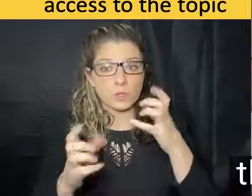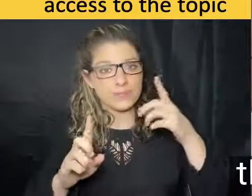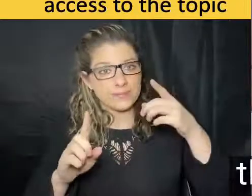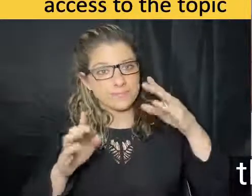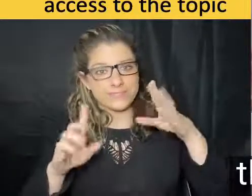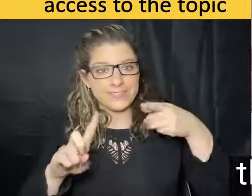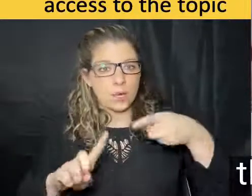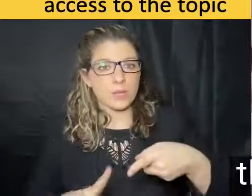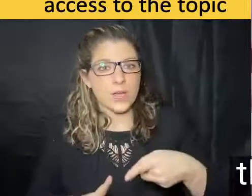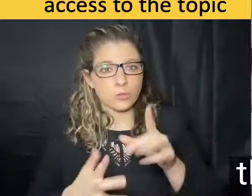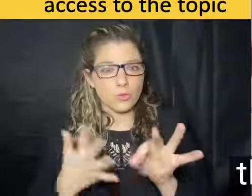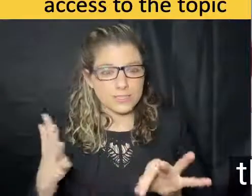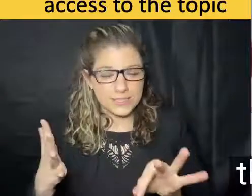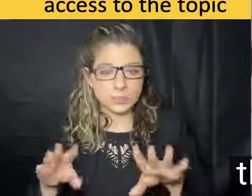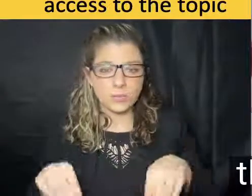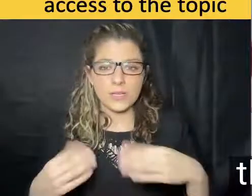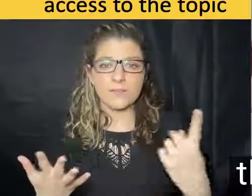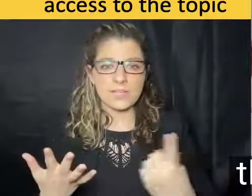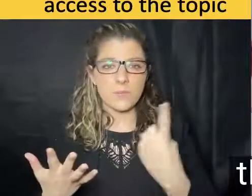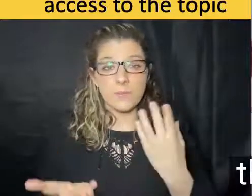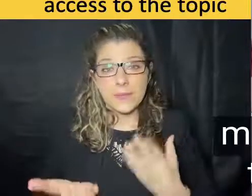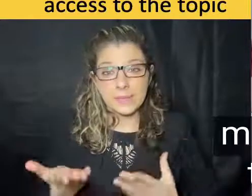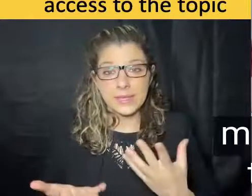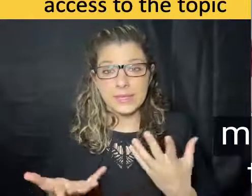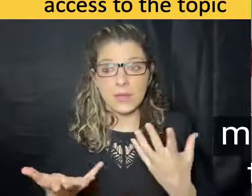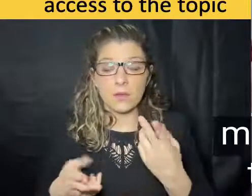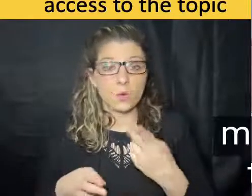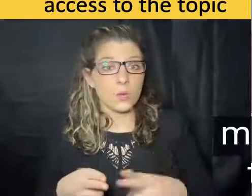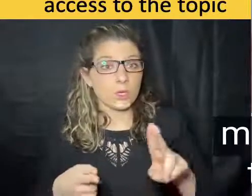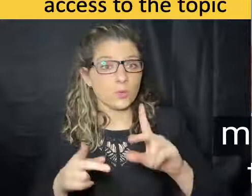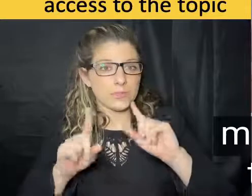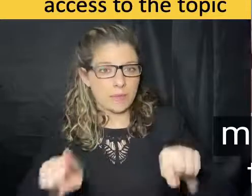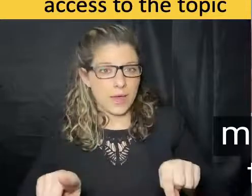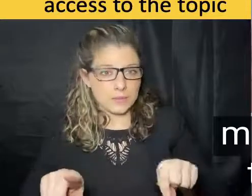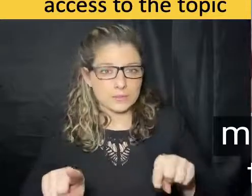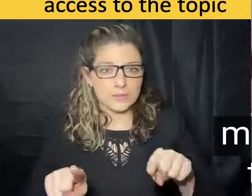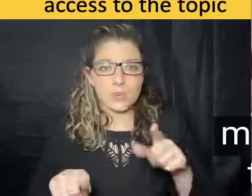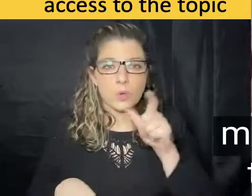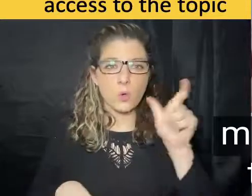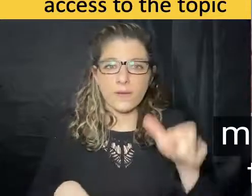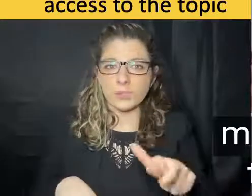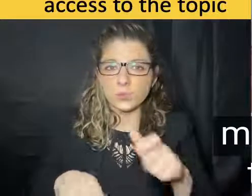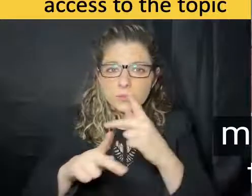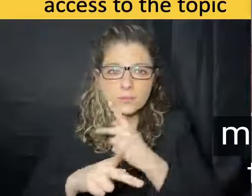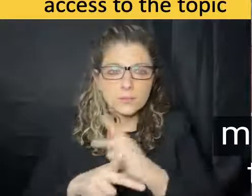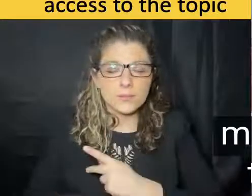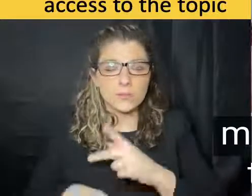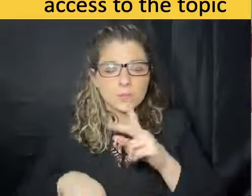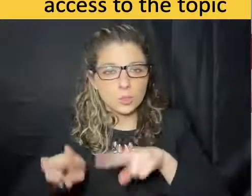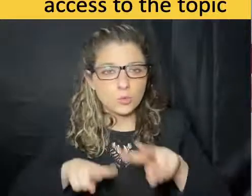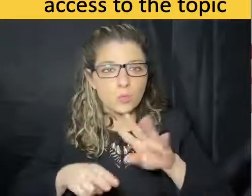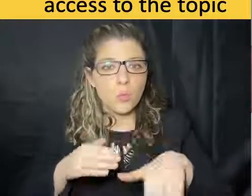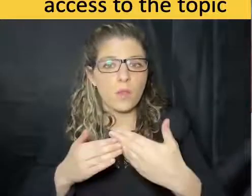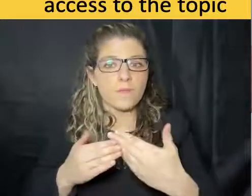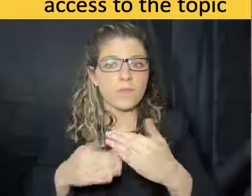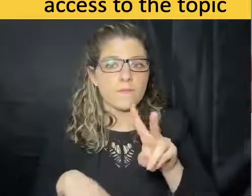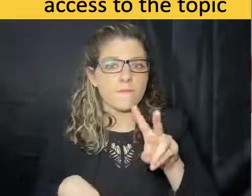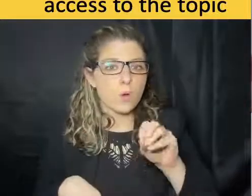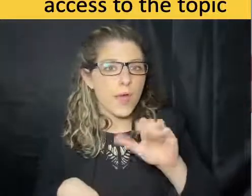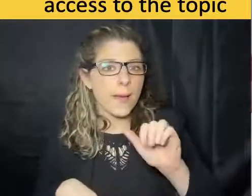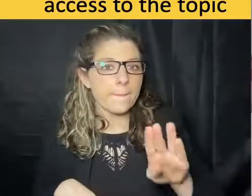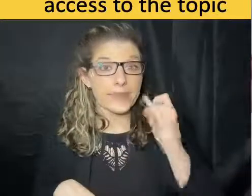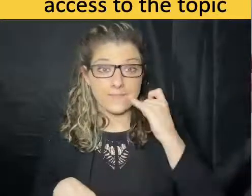need to narrow down those choices to give somebody maybe a quicker response so that they don't have to sort through or look through all